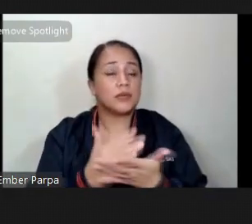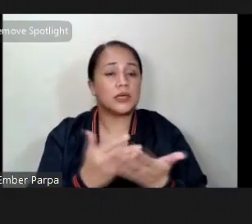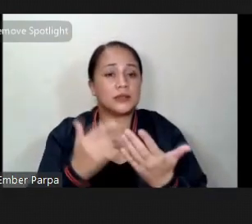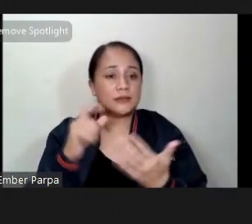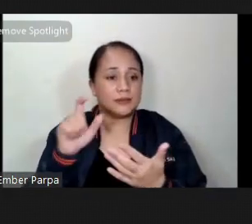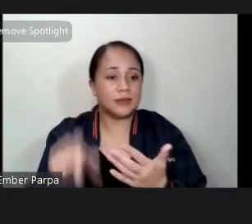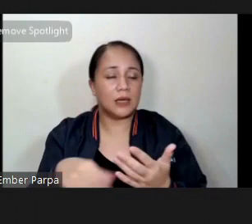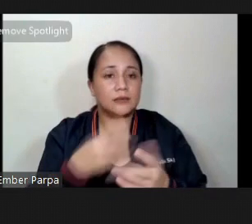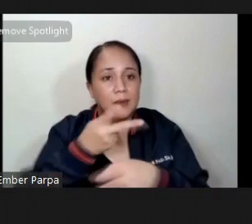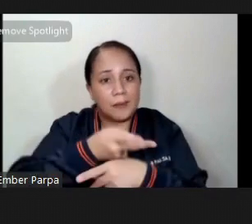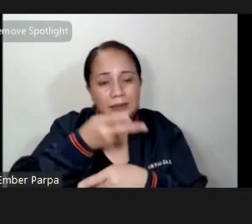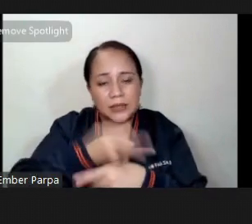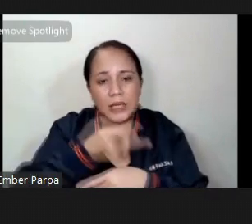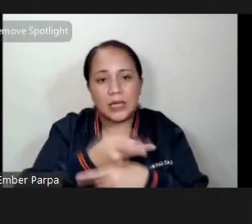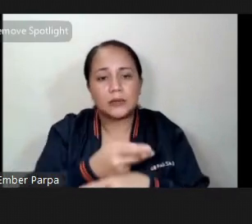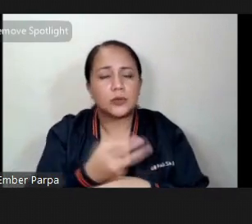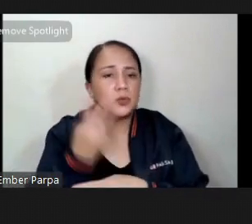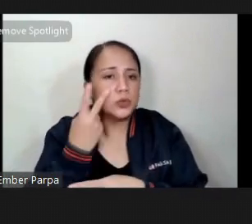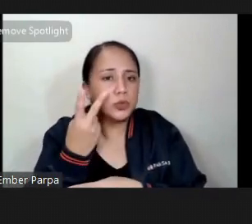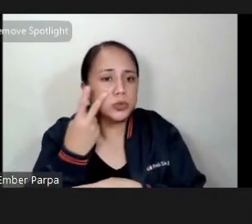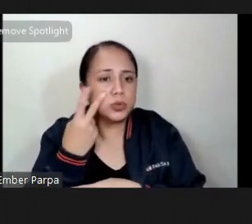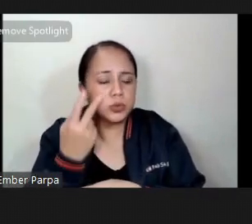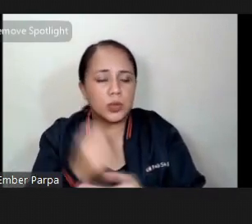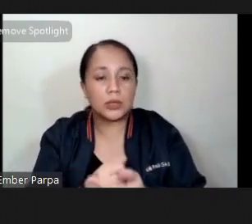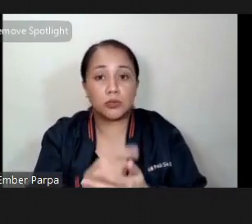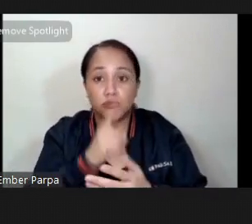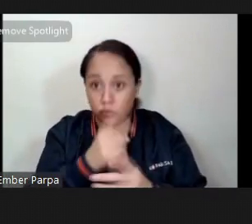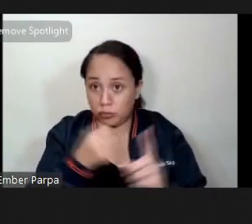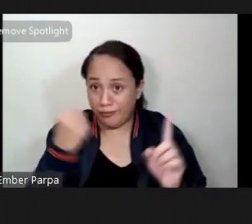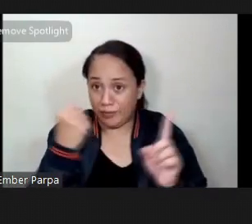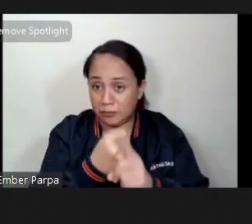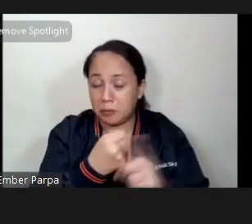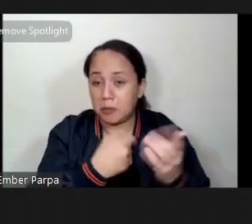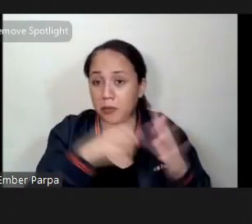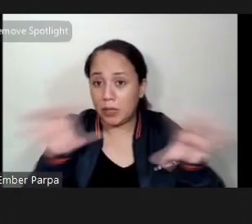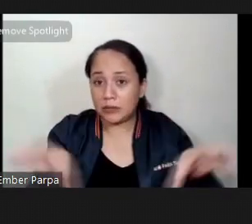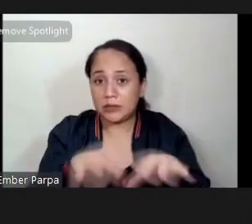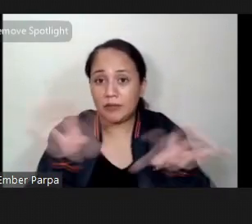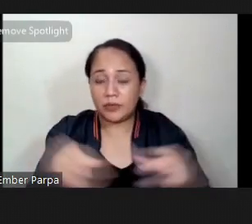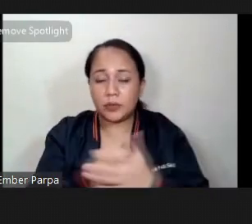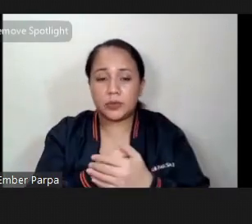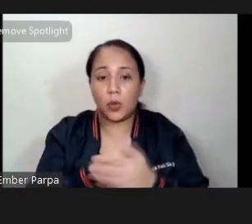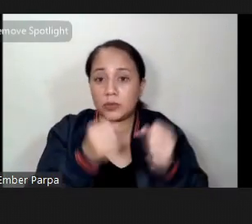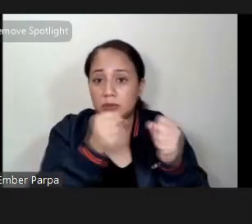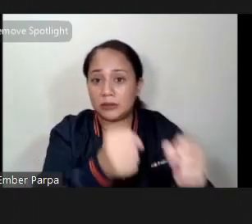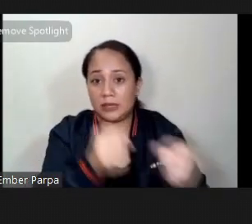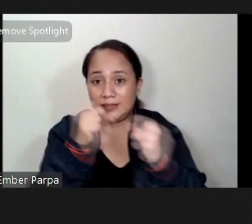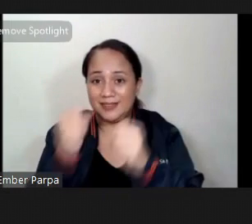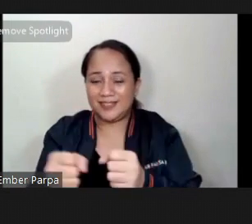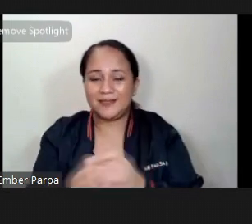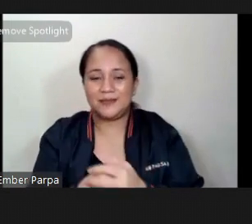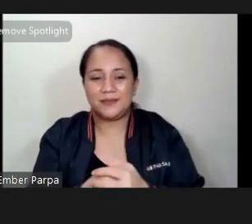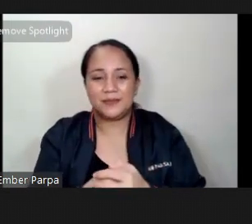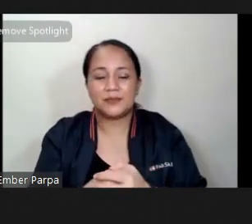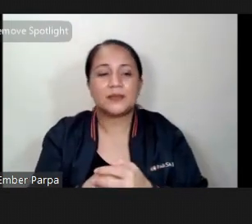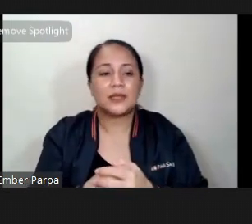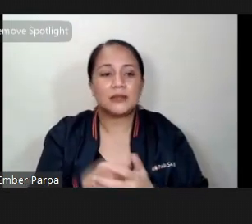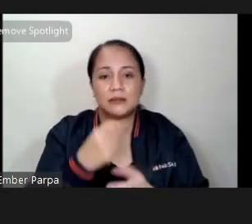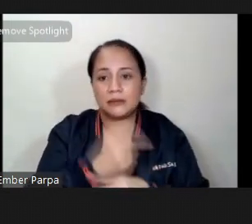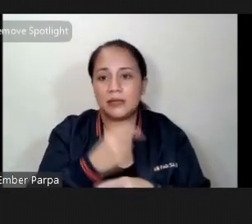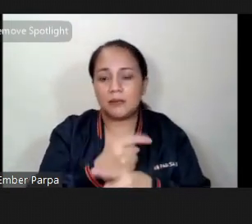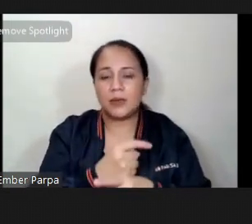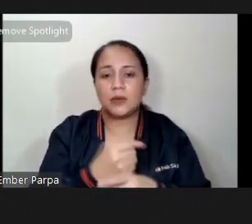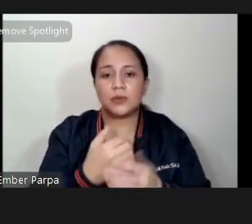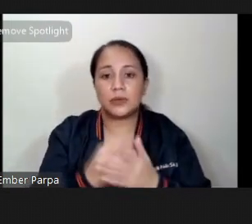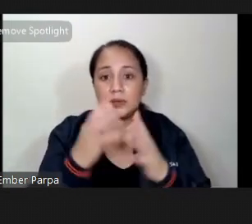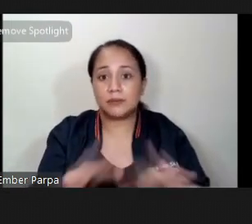saan babantayan at titignan natin kung effective nga ba yung activities and strategies natin. That is right, Ram, which is